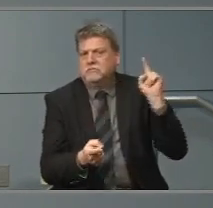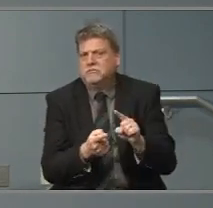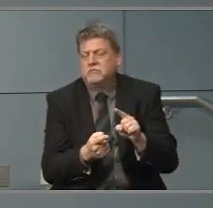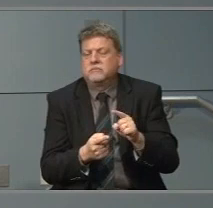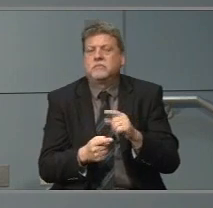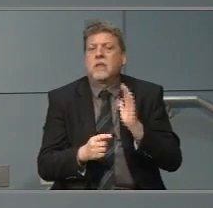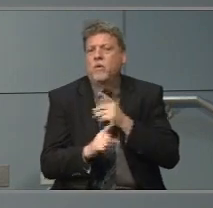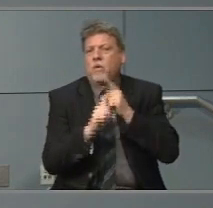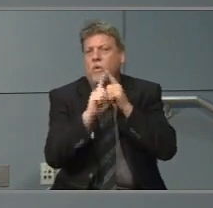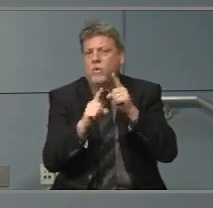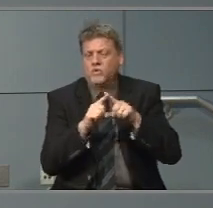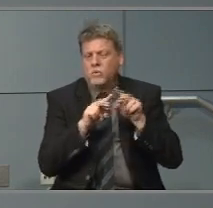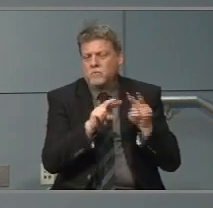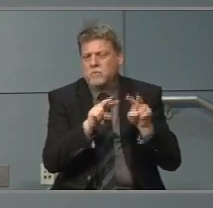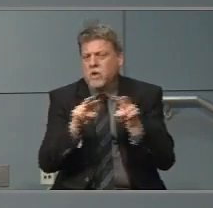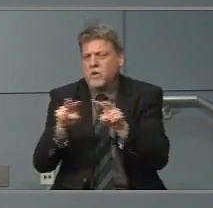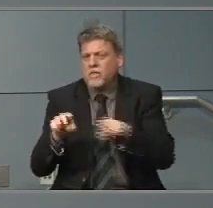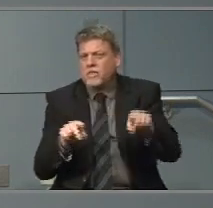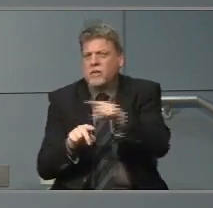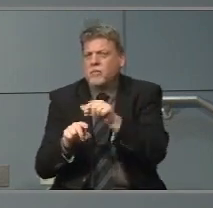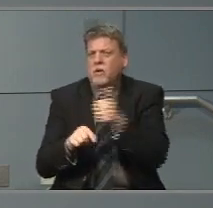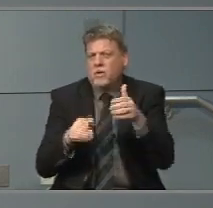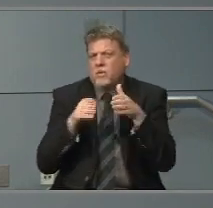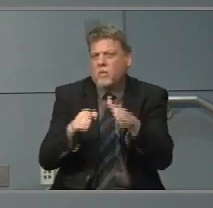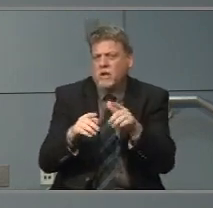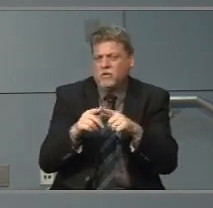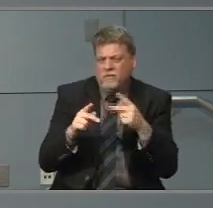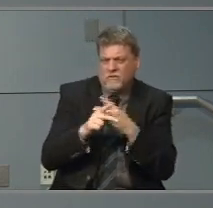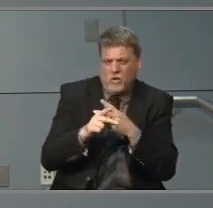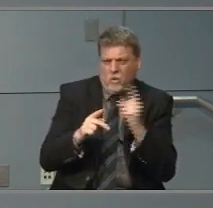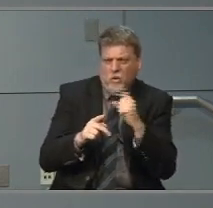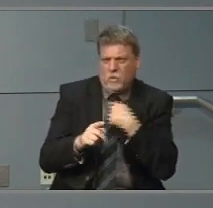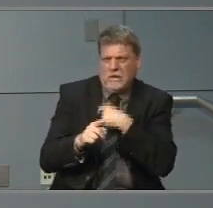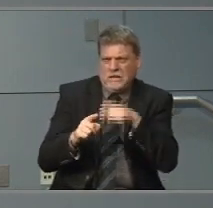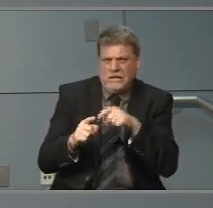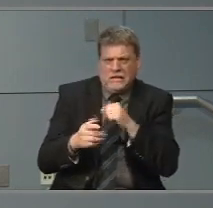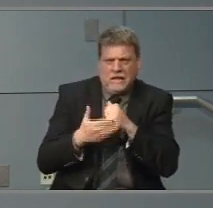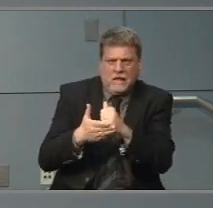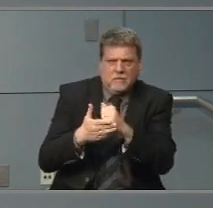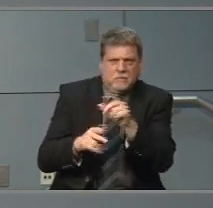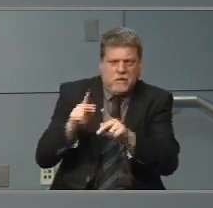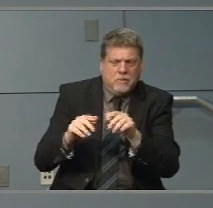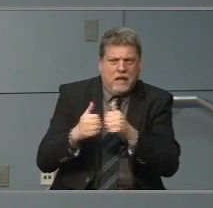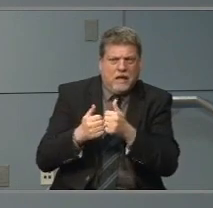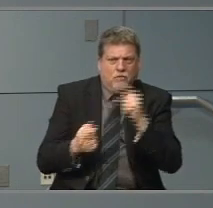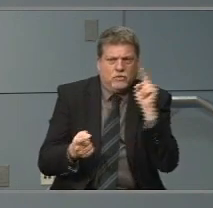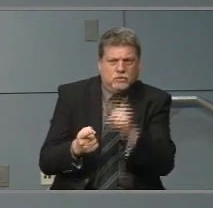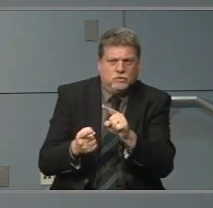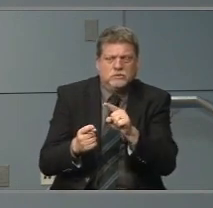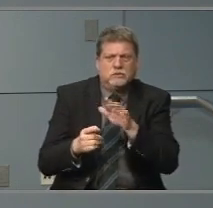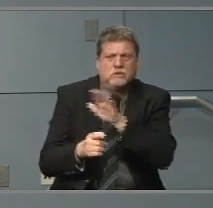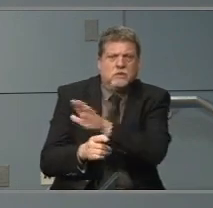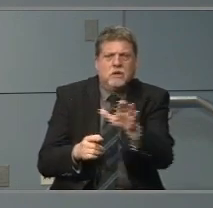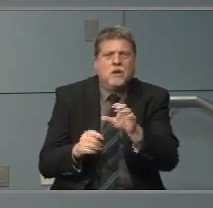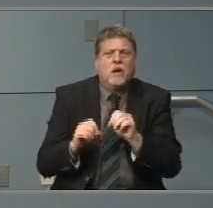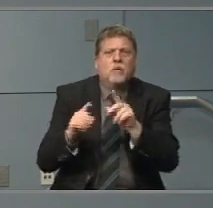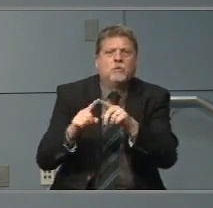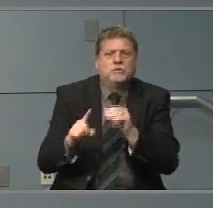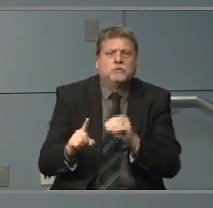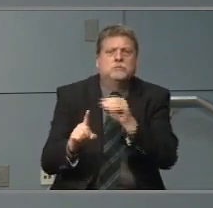of the virus across the state and help inform our decision-making. And more importantly, we want to reduce the chances that people will be